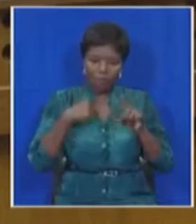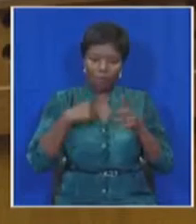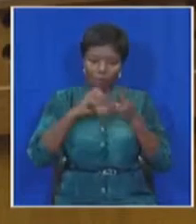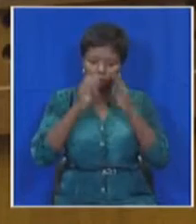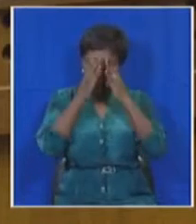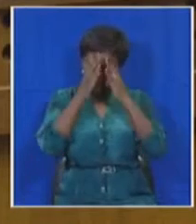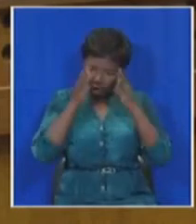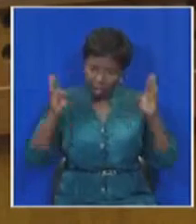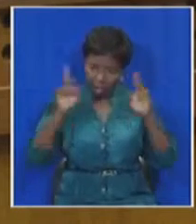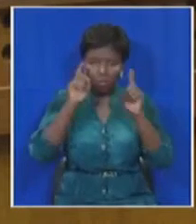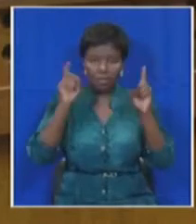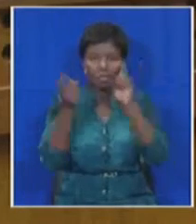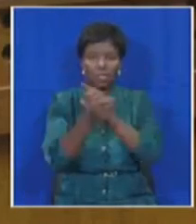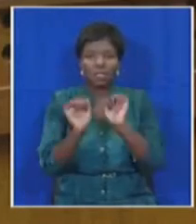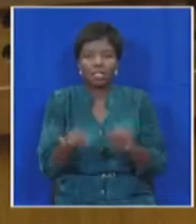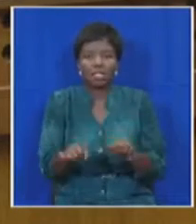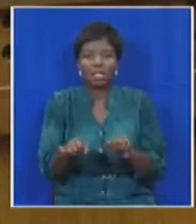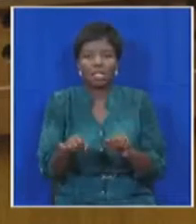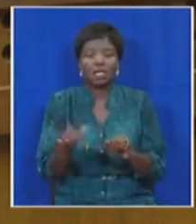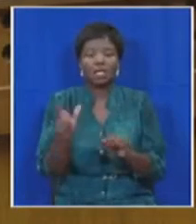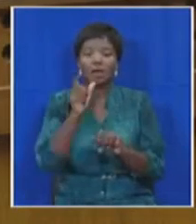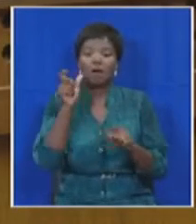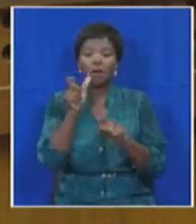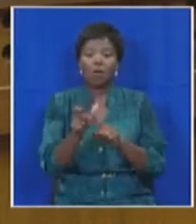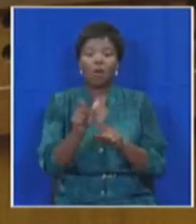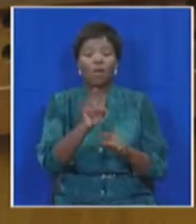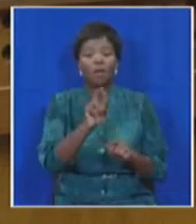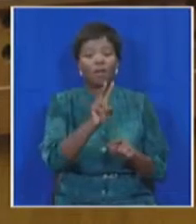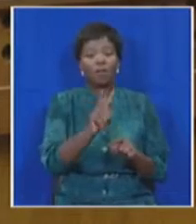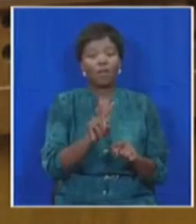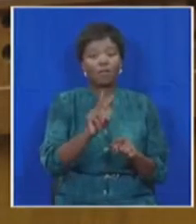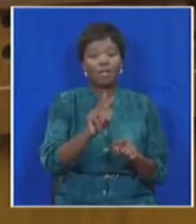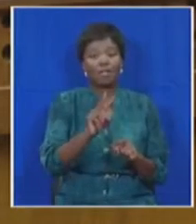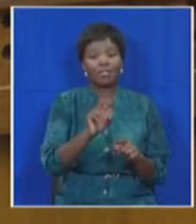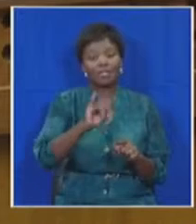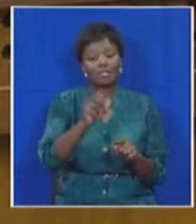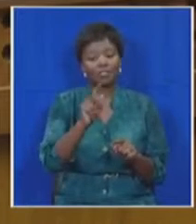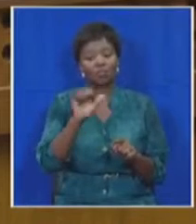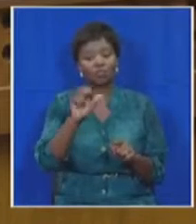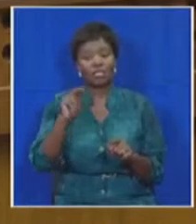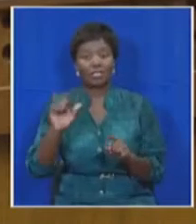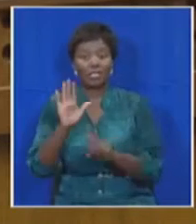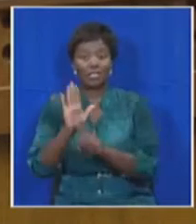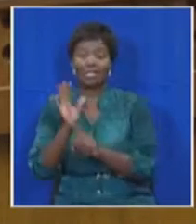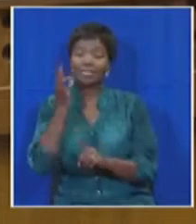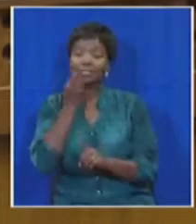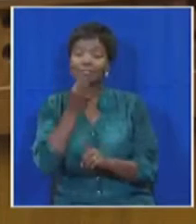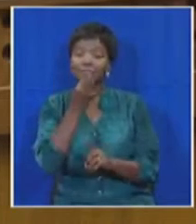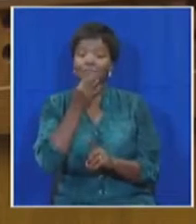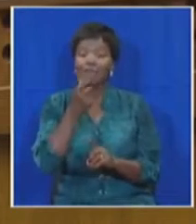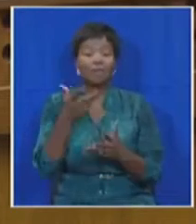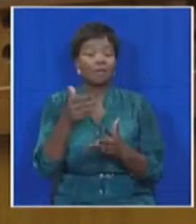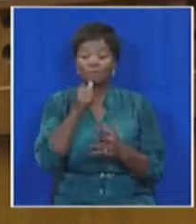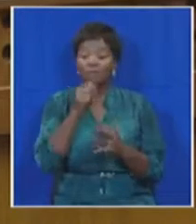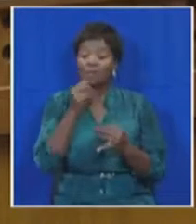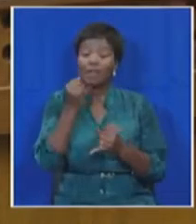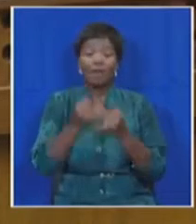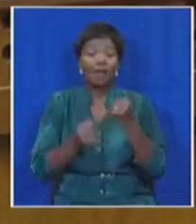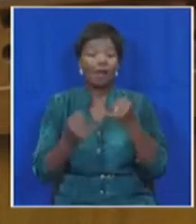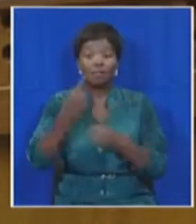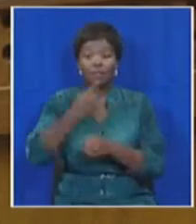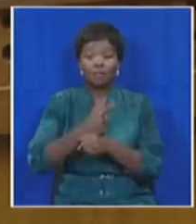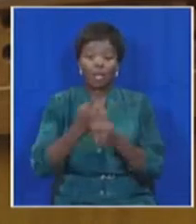it. In the words of Reverend Jesse Jackson, at the end of the day, we must go forward with